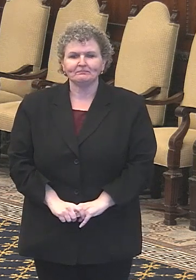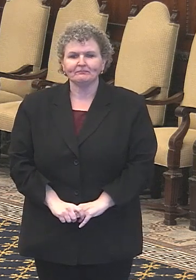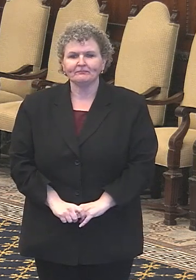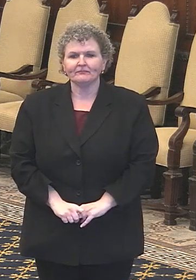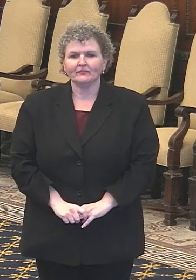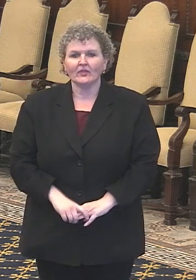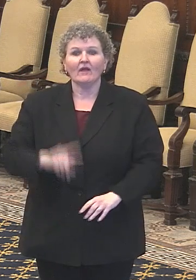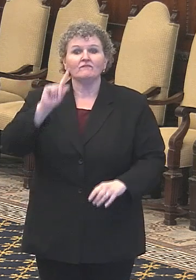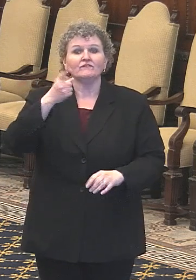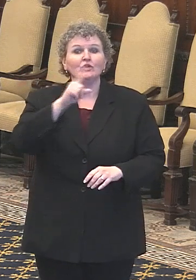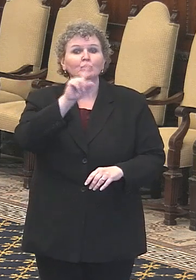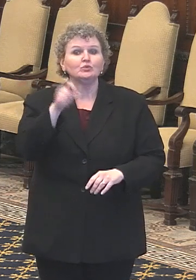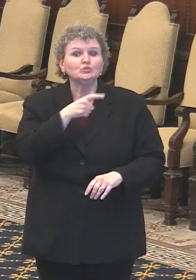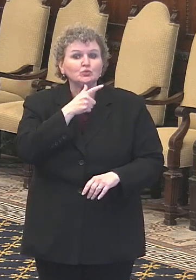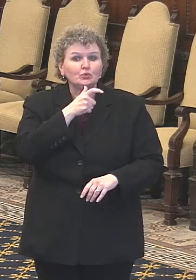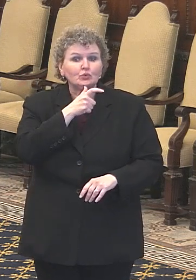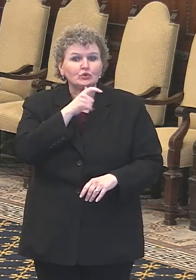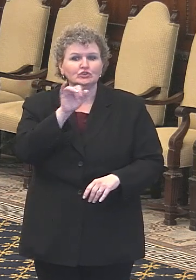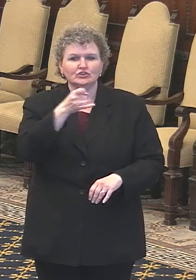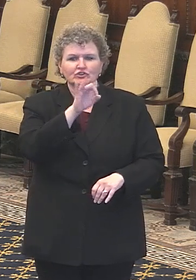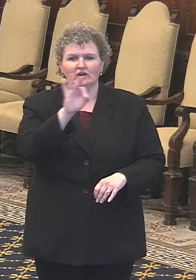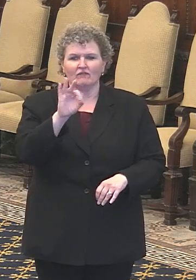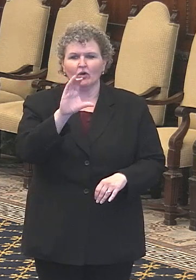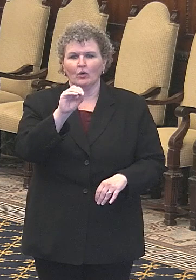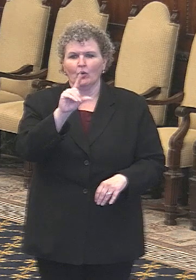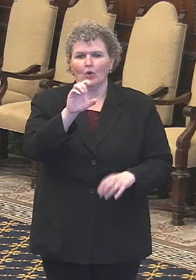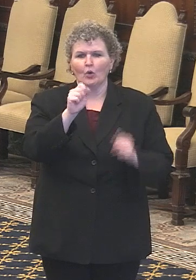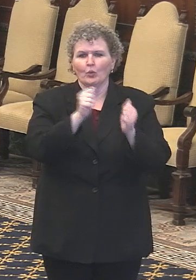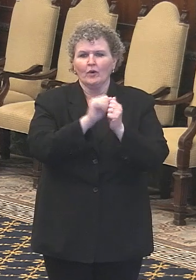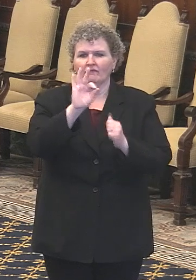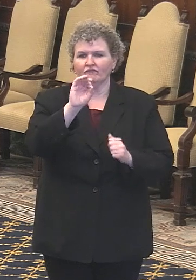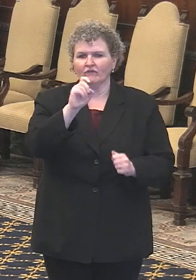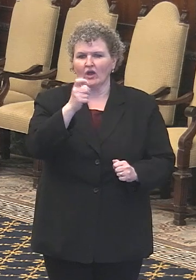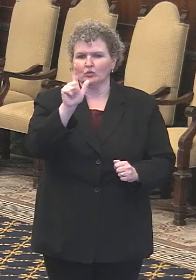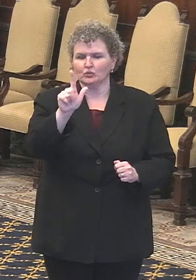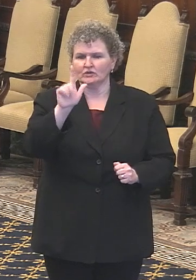up today is Jeff Cole of Fox 29.